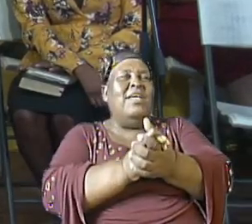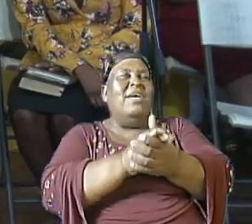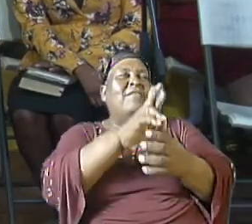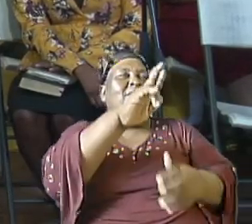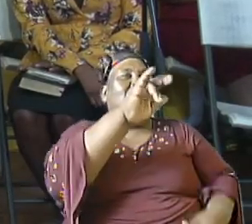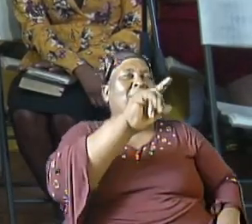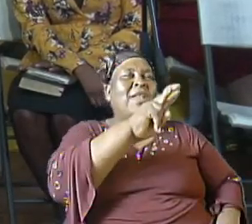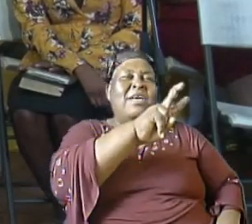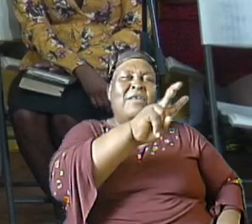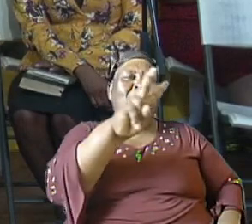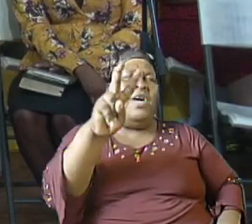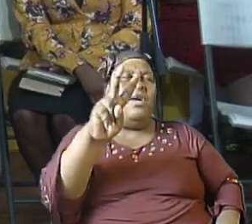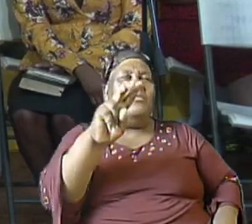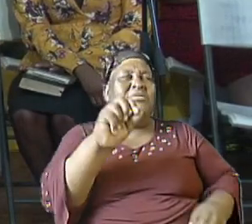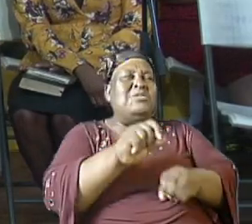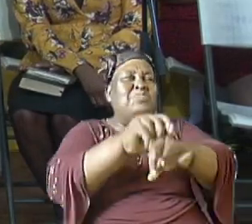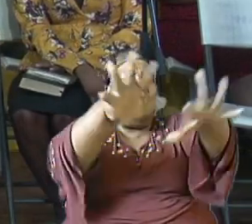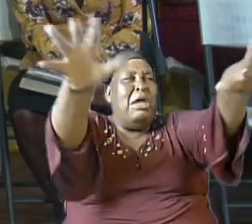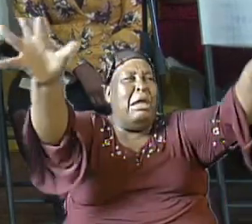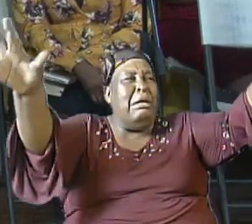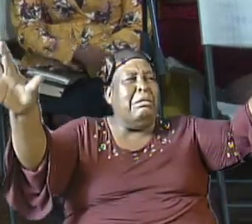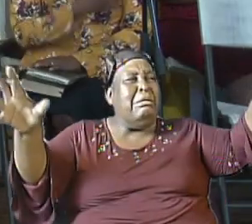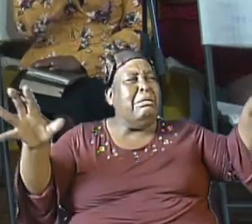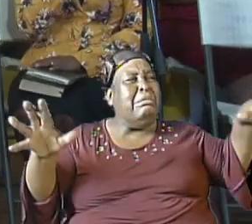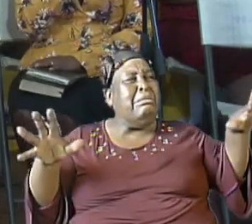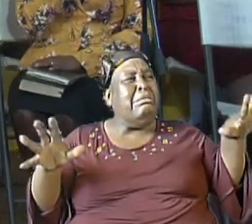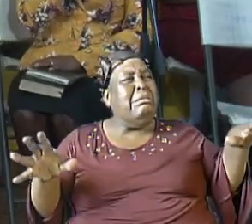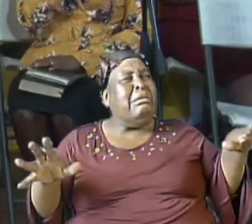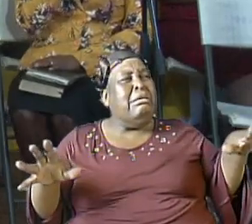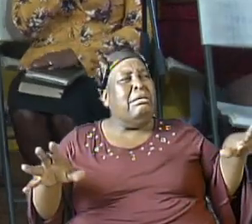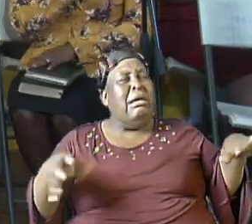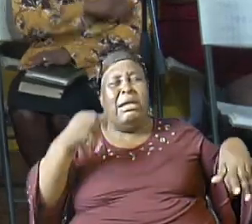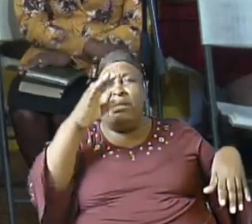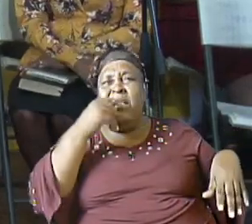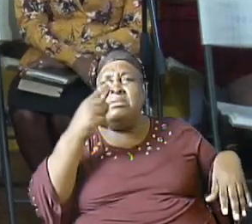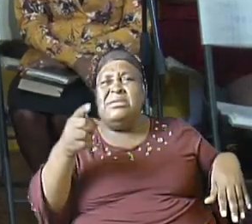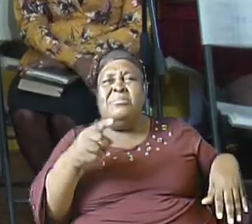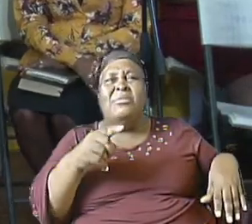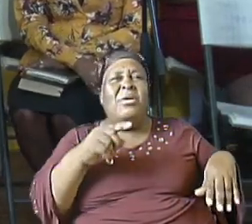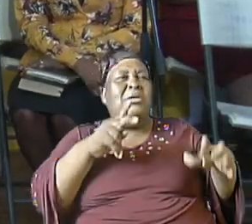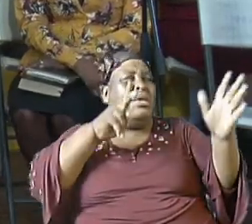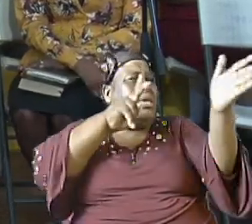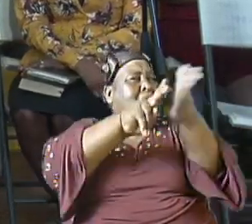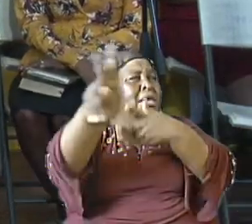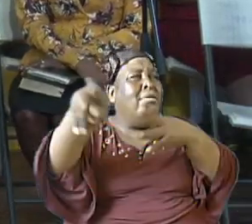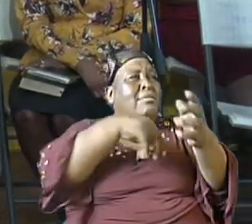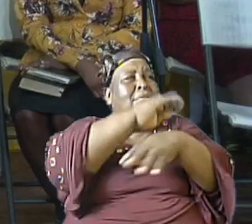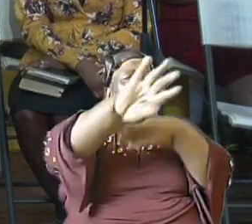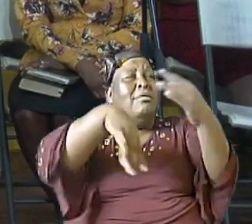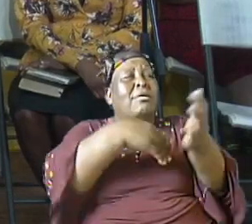the congregation. And God said, you know what? I'm going to kill out all of them that doubted.